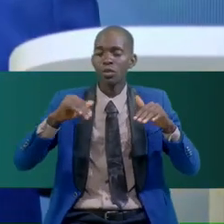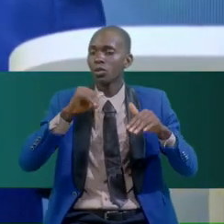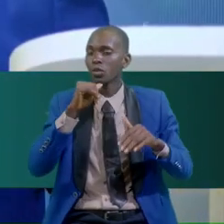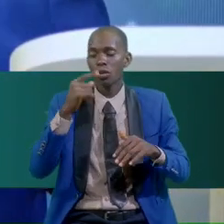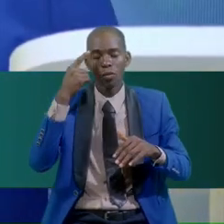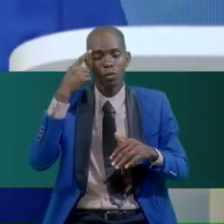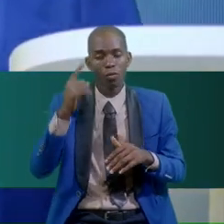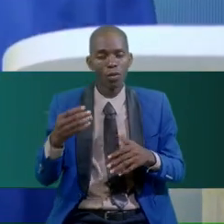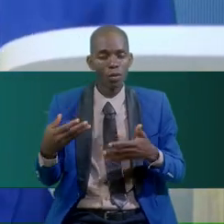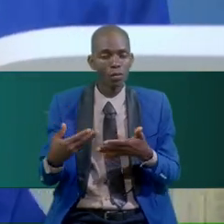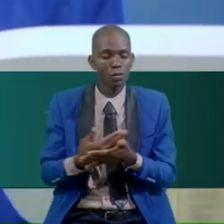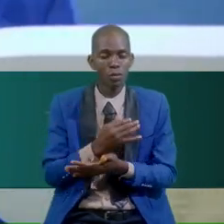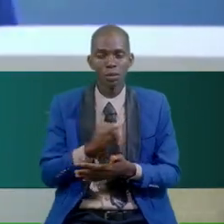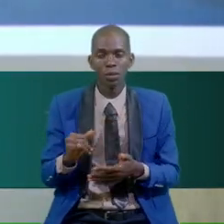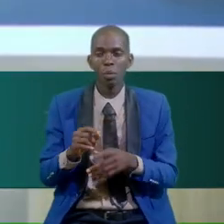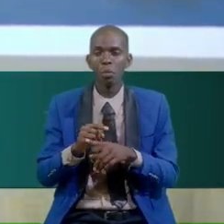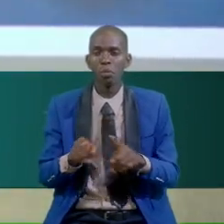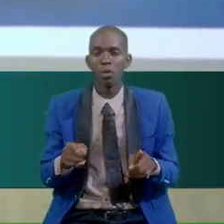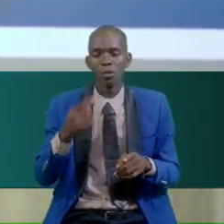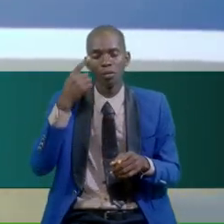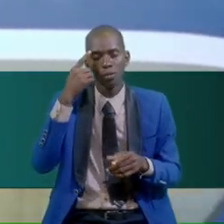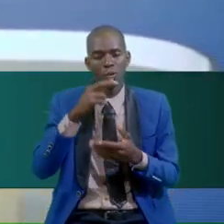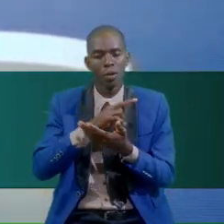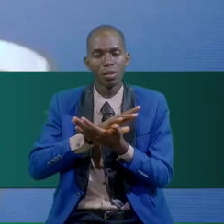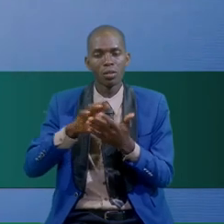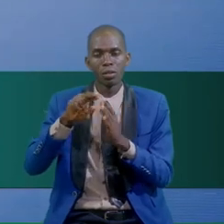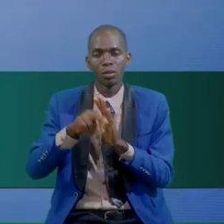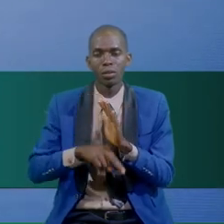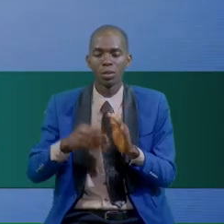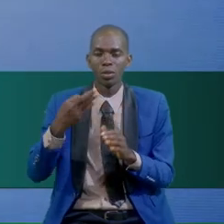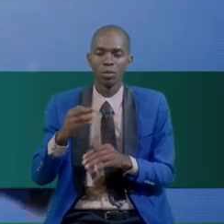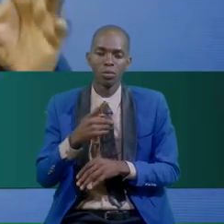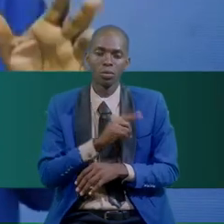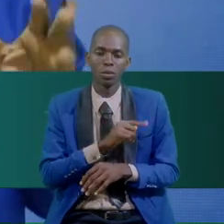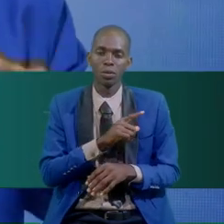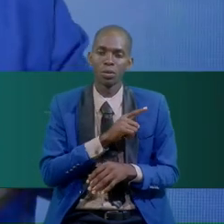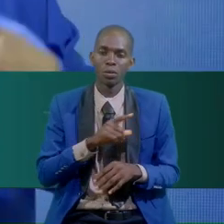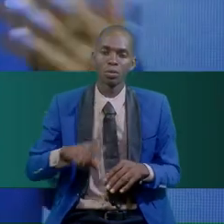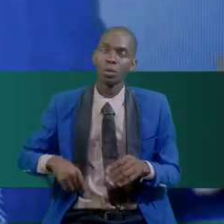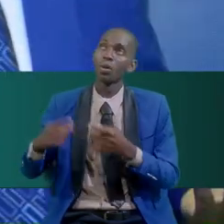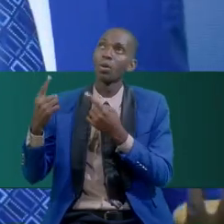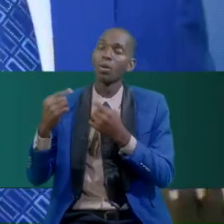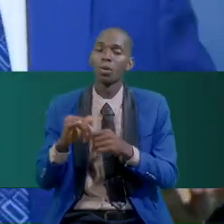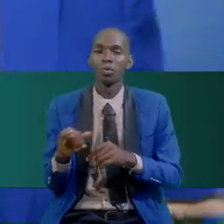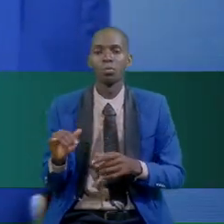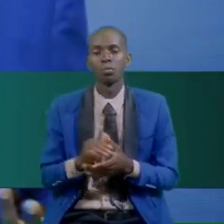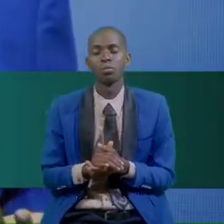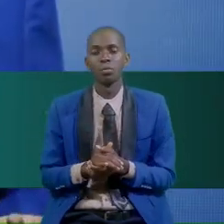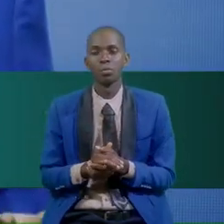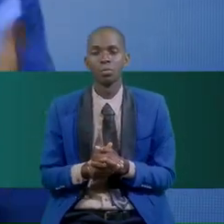of righteousness for the coming of the Lord. The Lord said he'll send